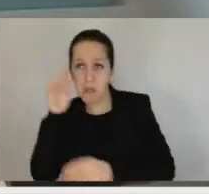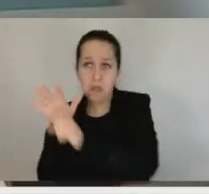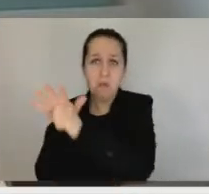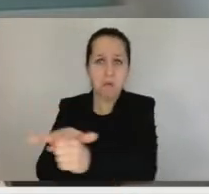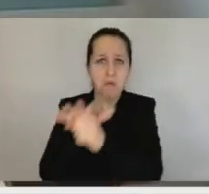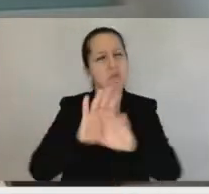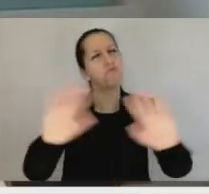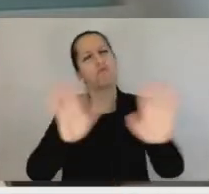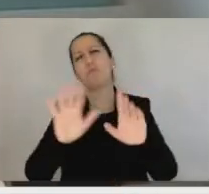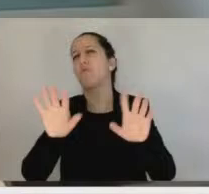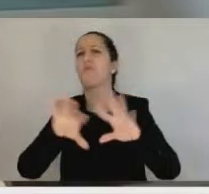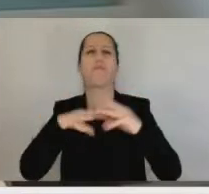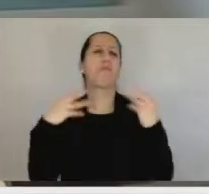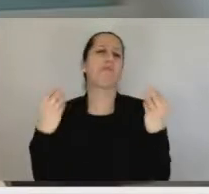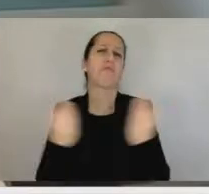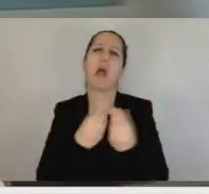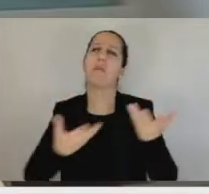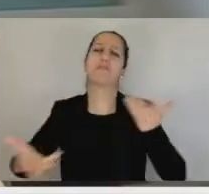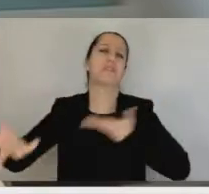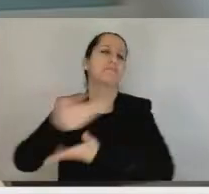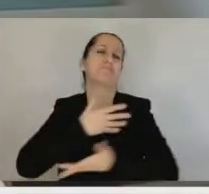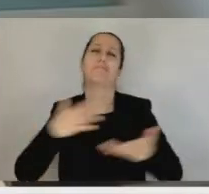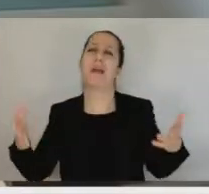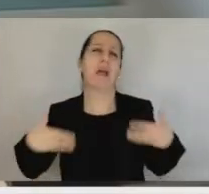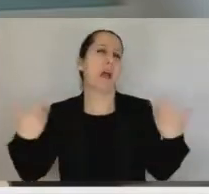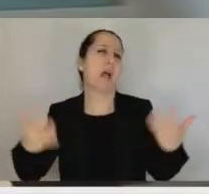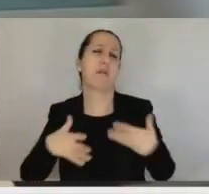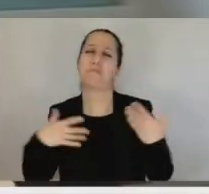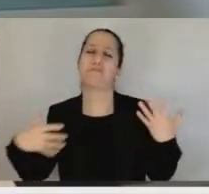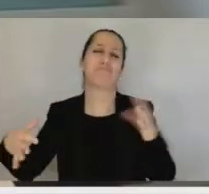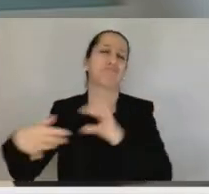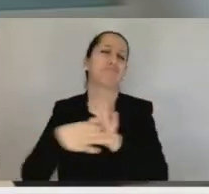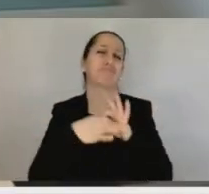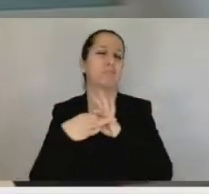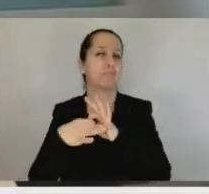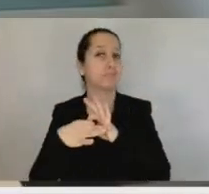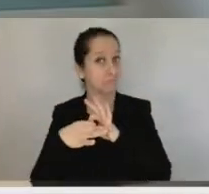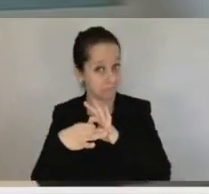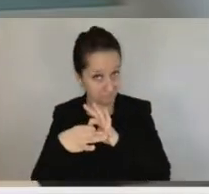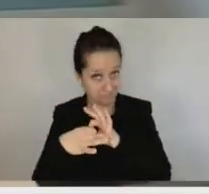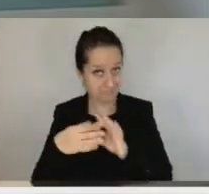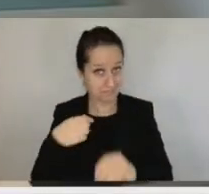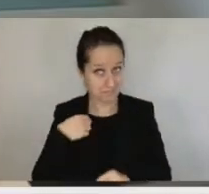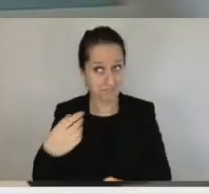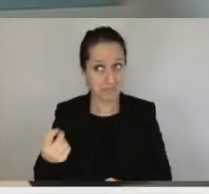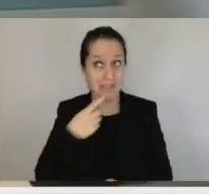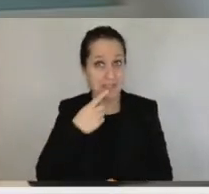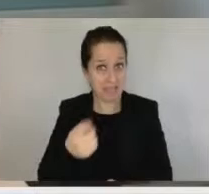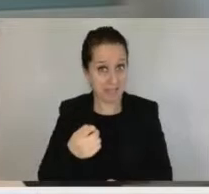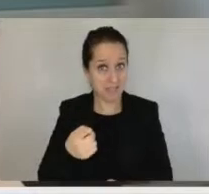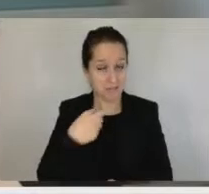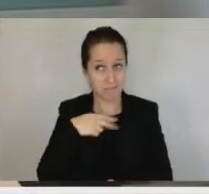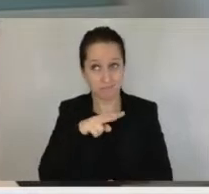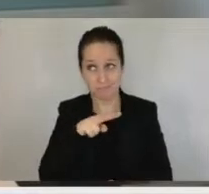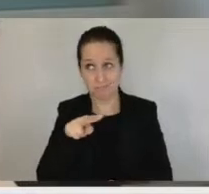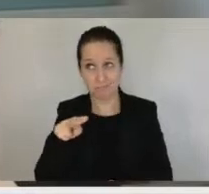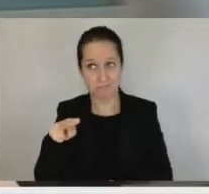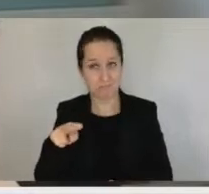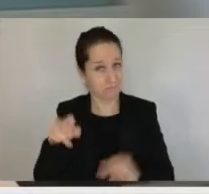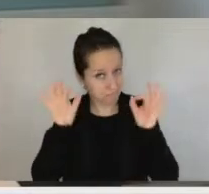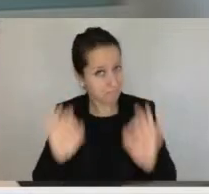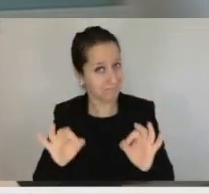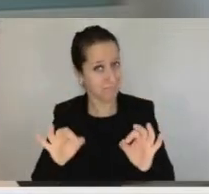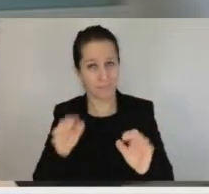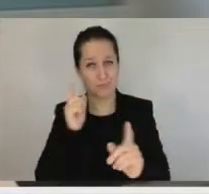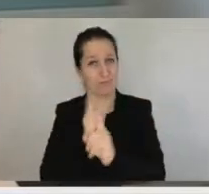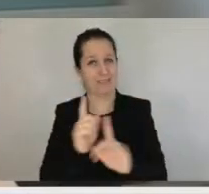And that was really a major delusion. It may be a delusion. It may be people thought